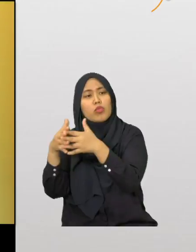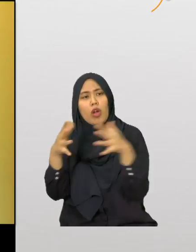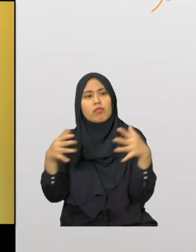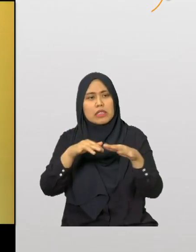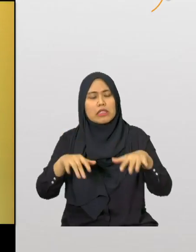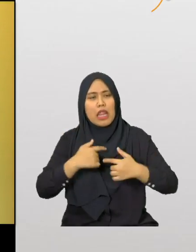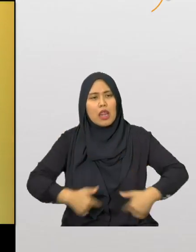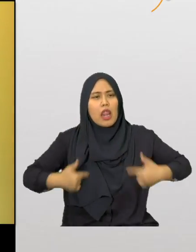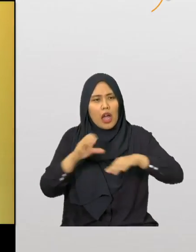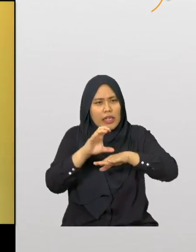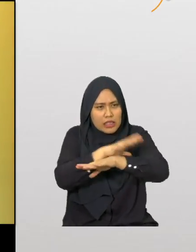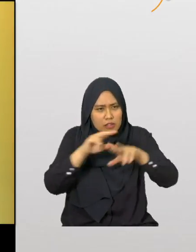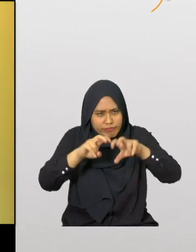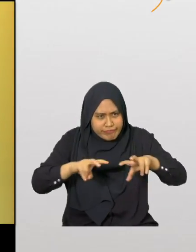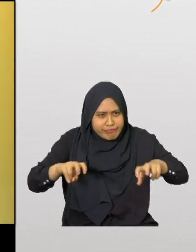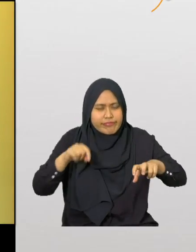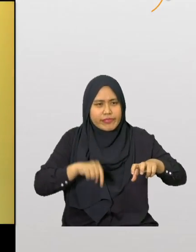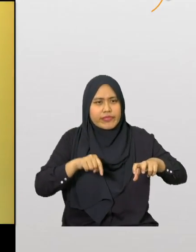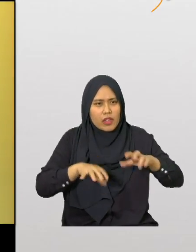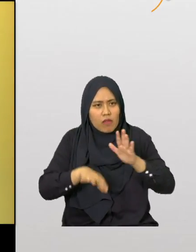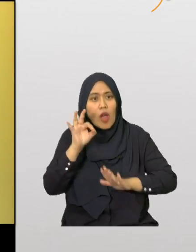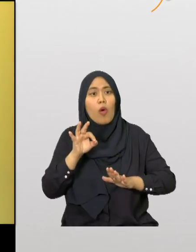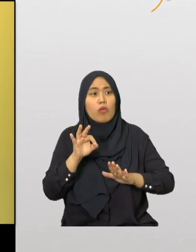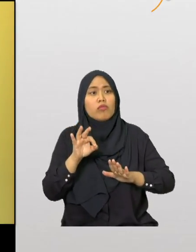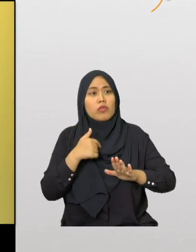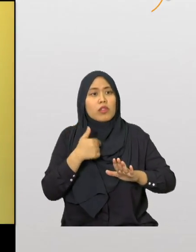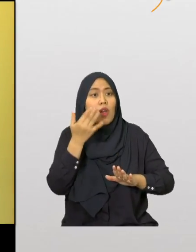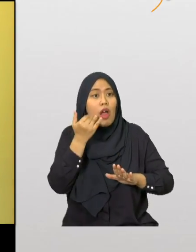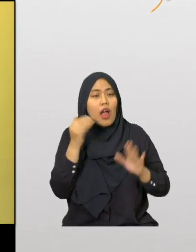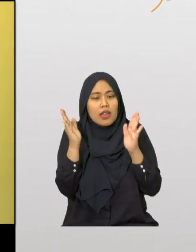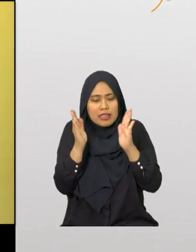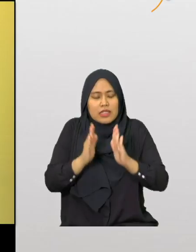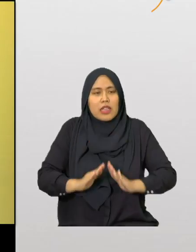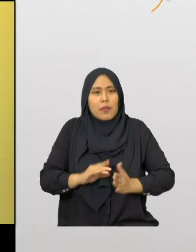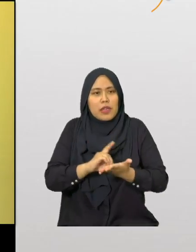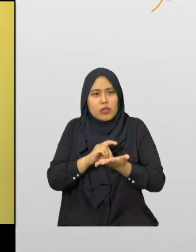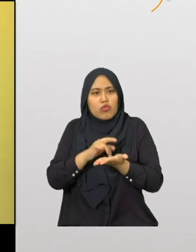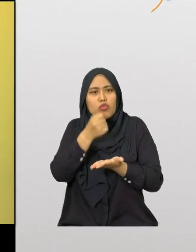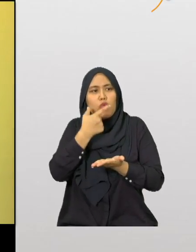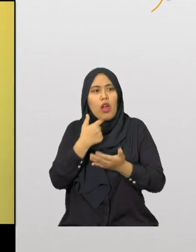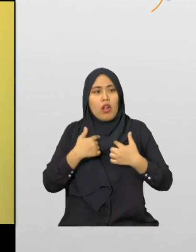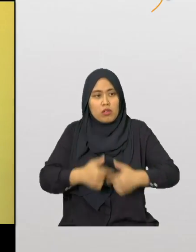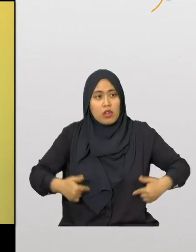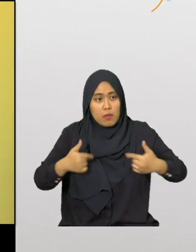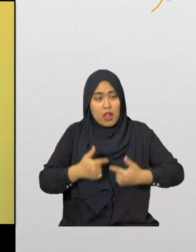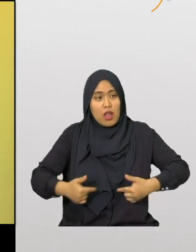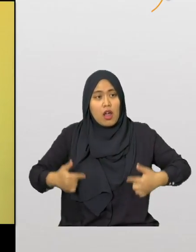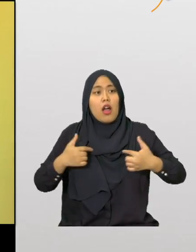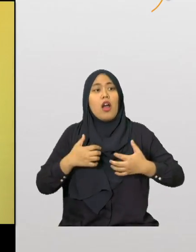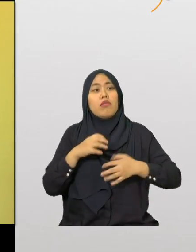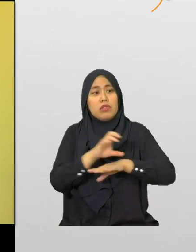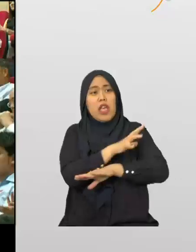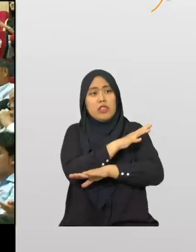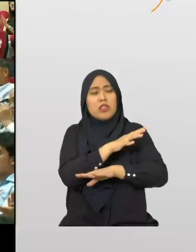recently made a breakthrough because they discovered a slimming drug that could help bring lung cancer under control. Shabas,